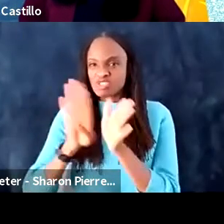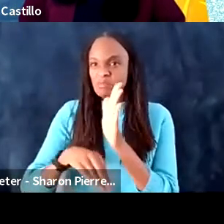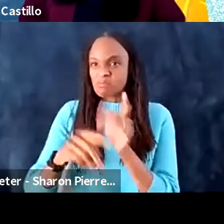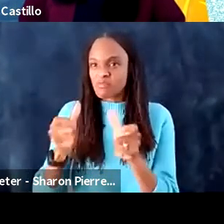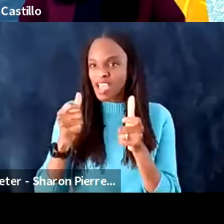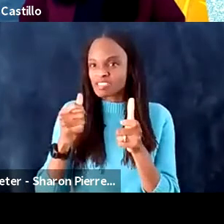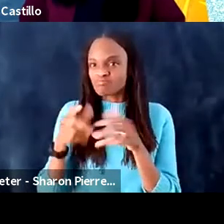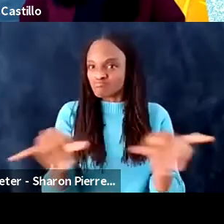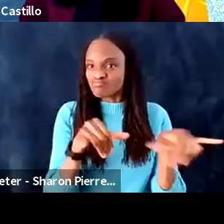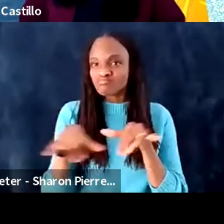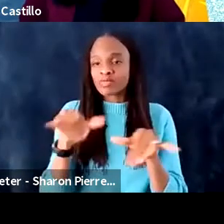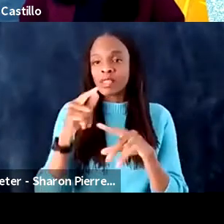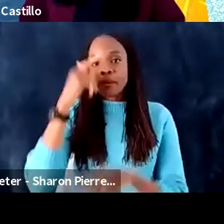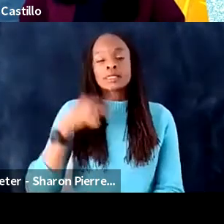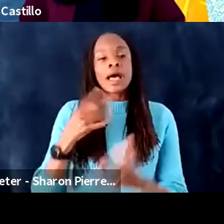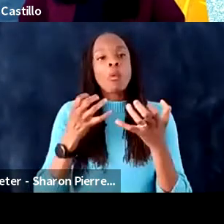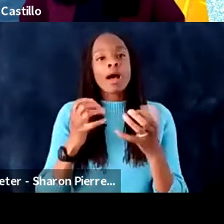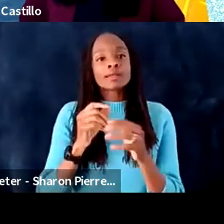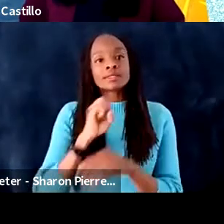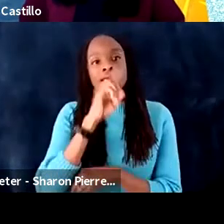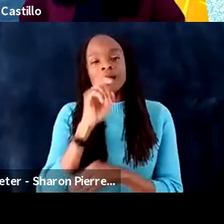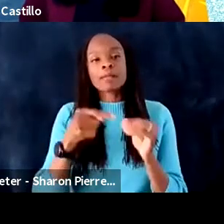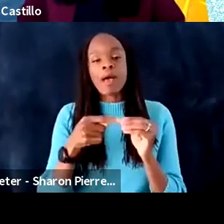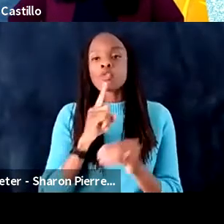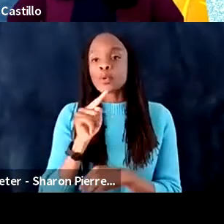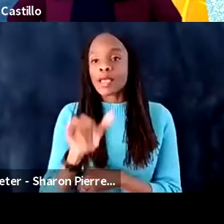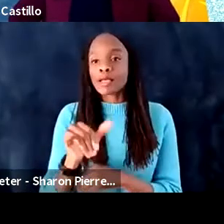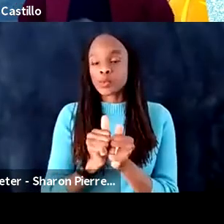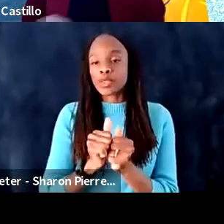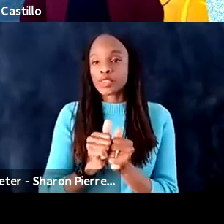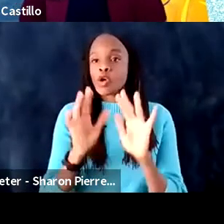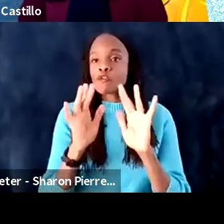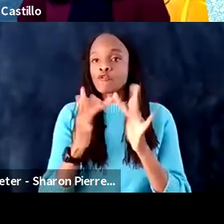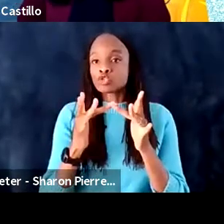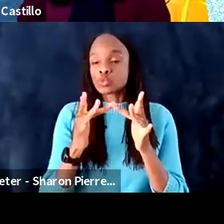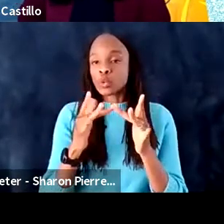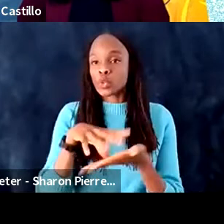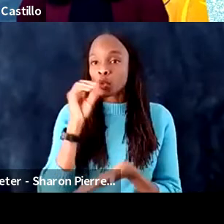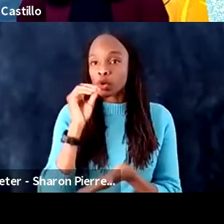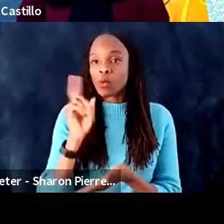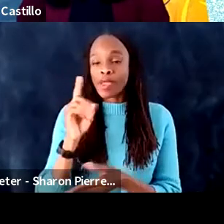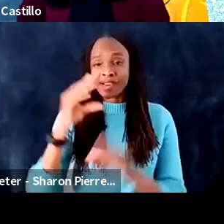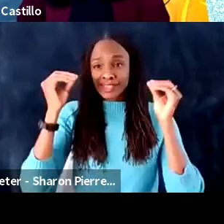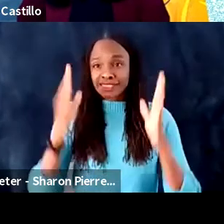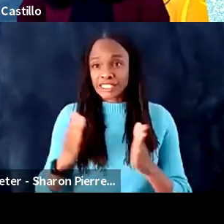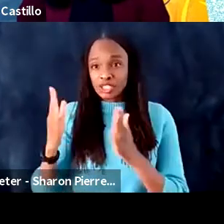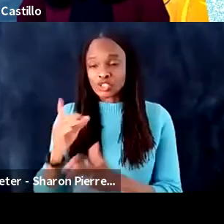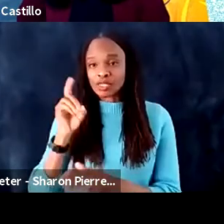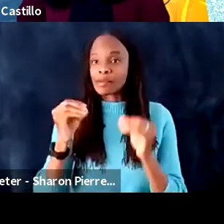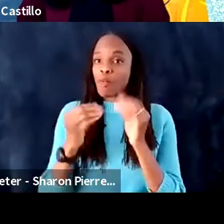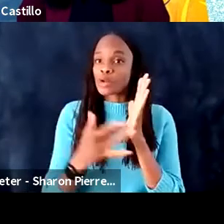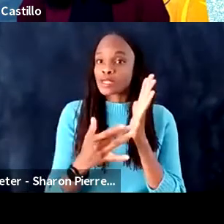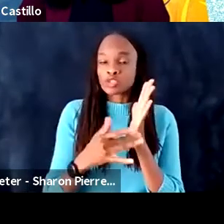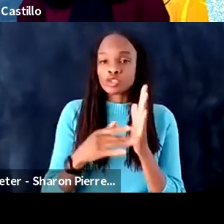because I wanted to ask you about the reality of virtual learning and where teachers need more technology to do a better